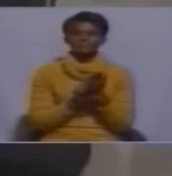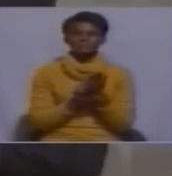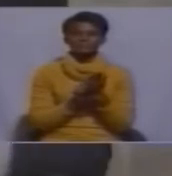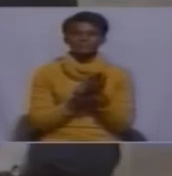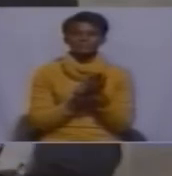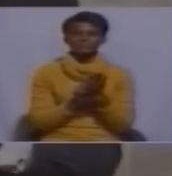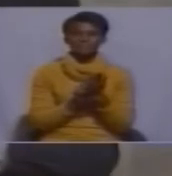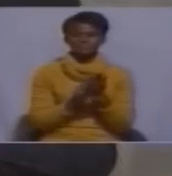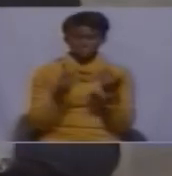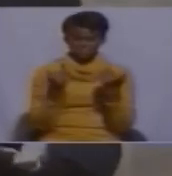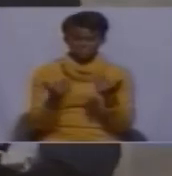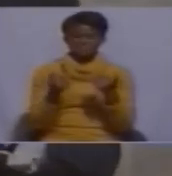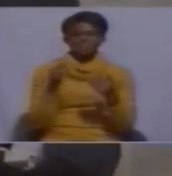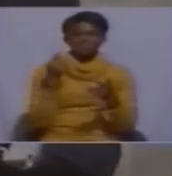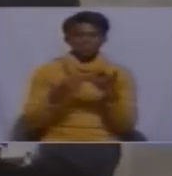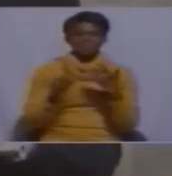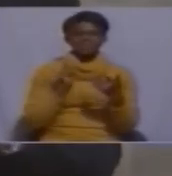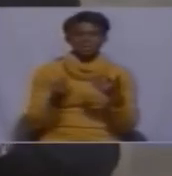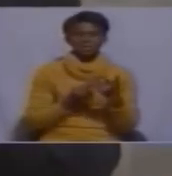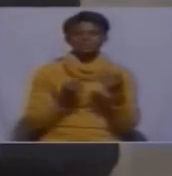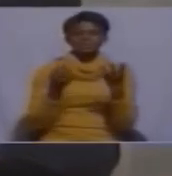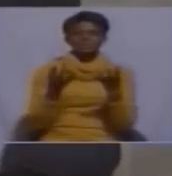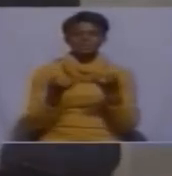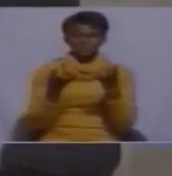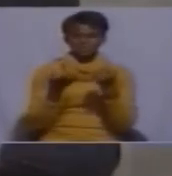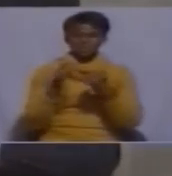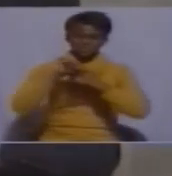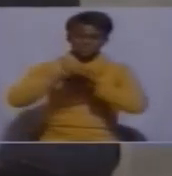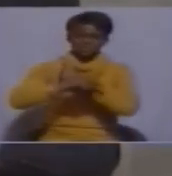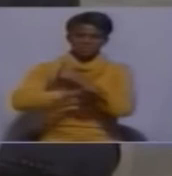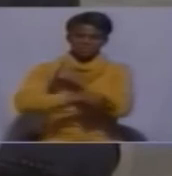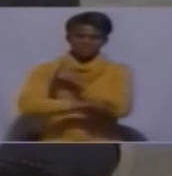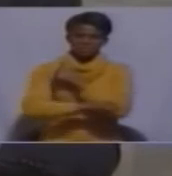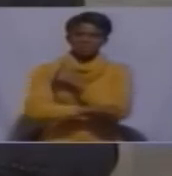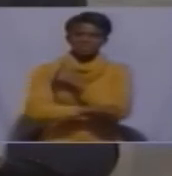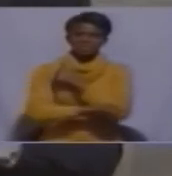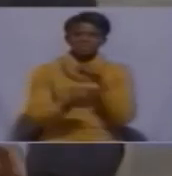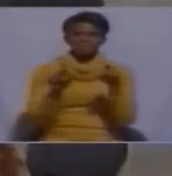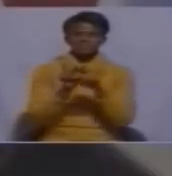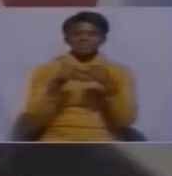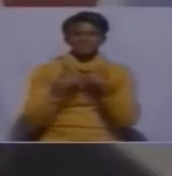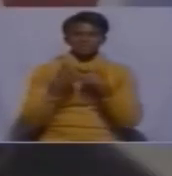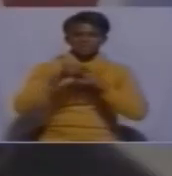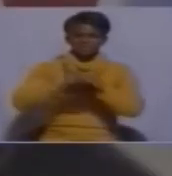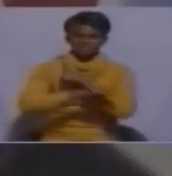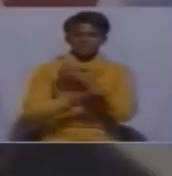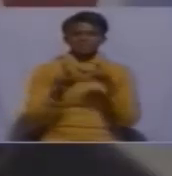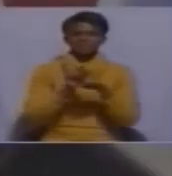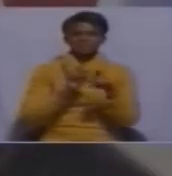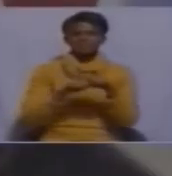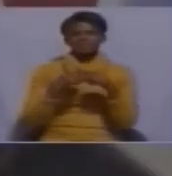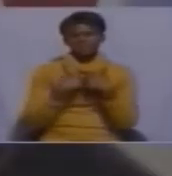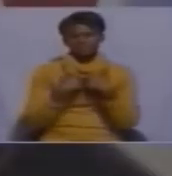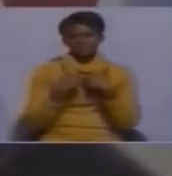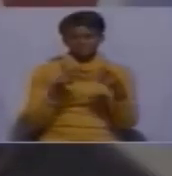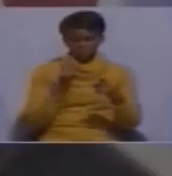The main issue, which we have always wanted, was the content. There's an issue of the content, and there's an issue of